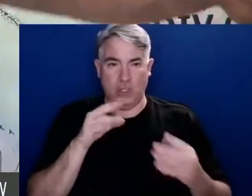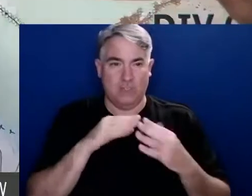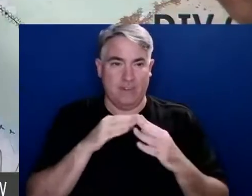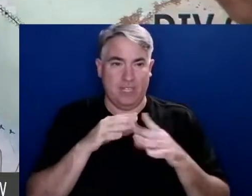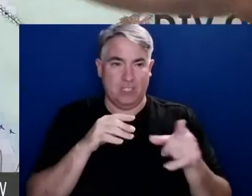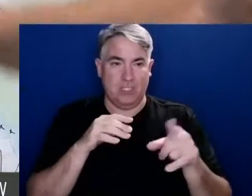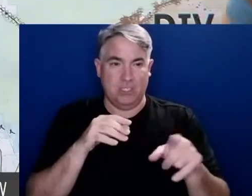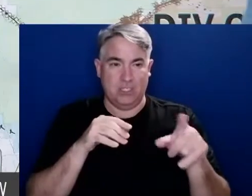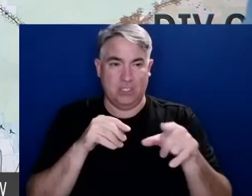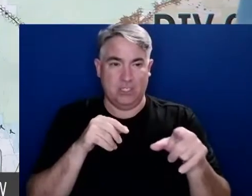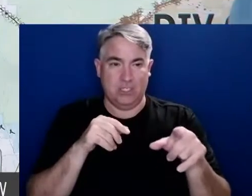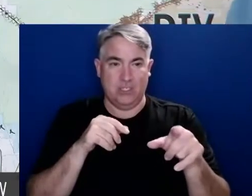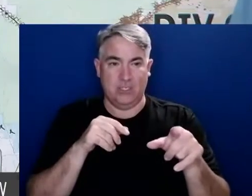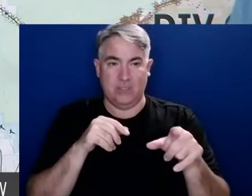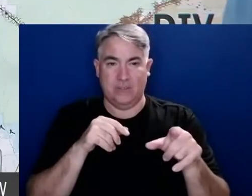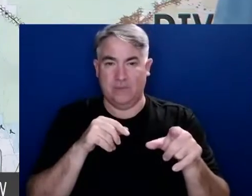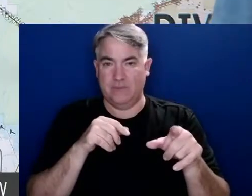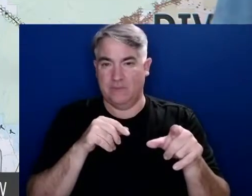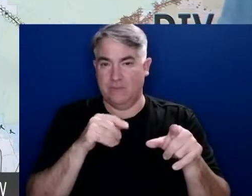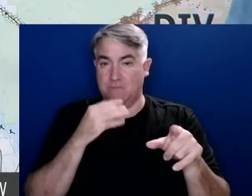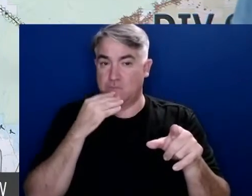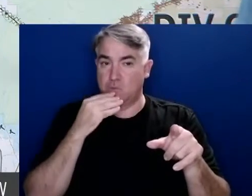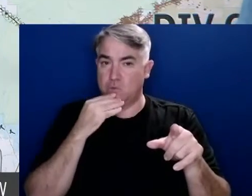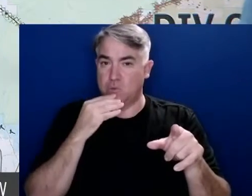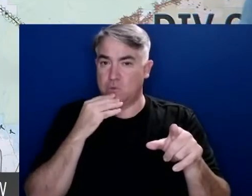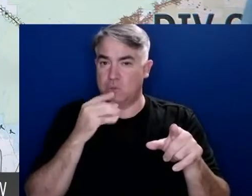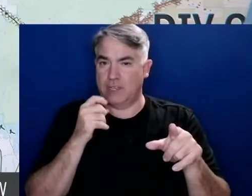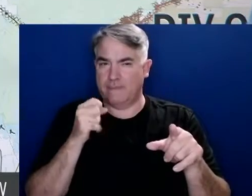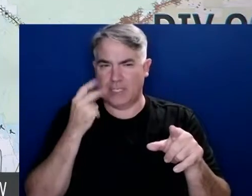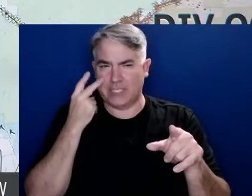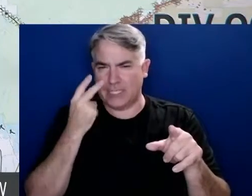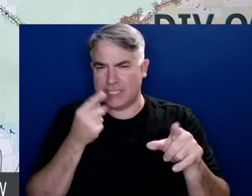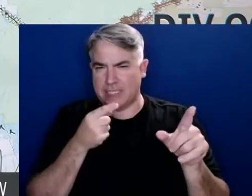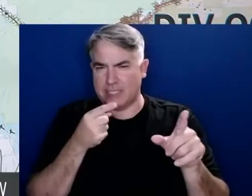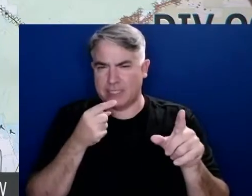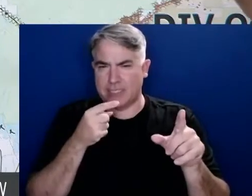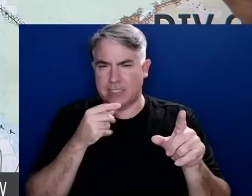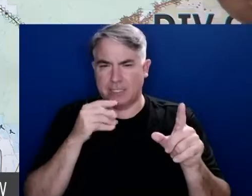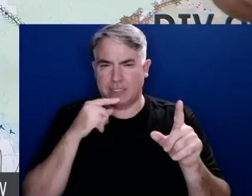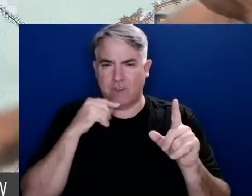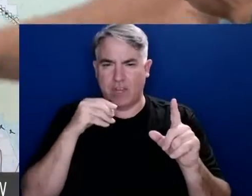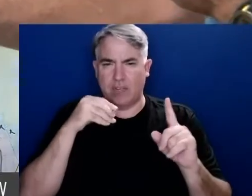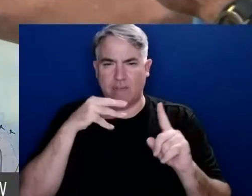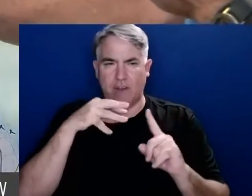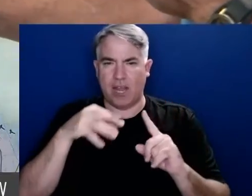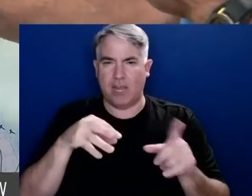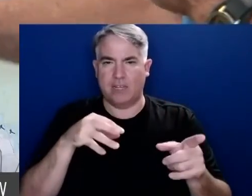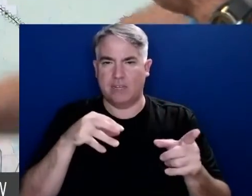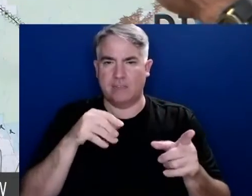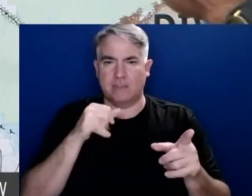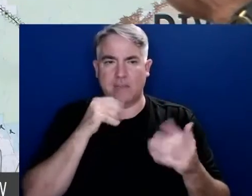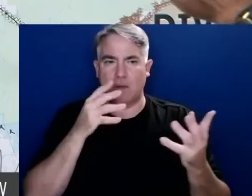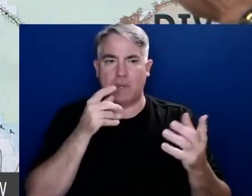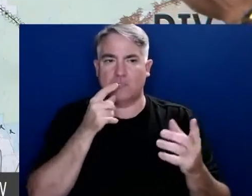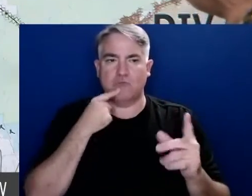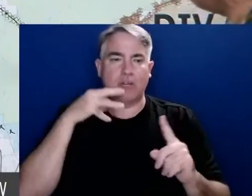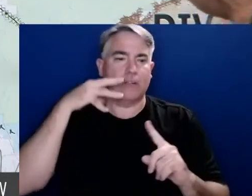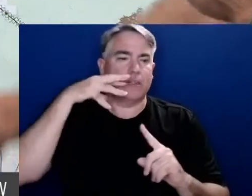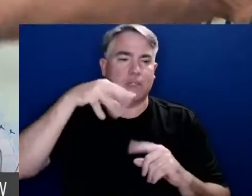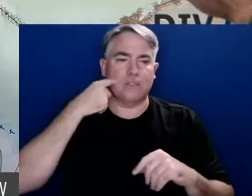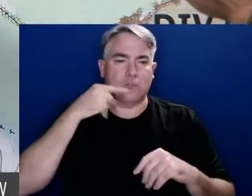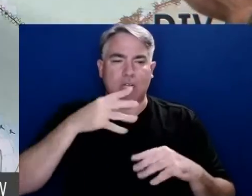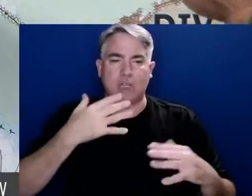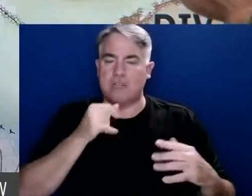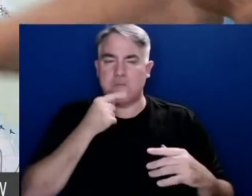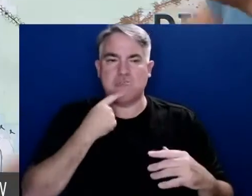can see if you look at our infrared, you can see that there's very few spots left out there, which shows scattered heat.